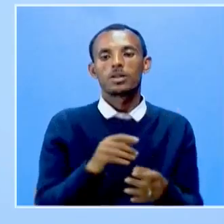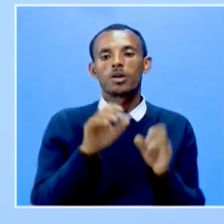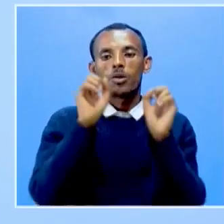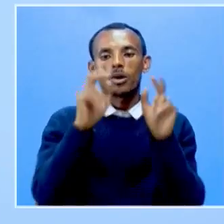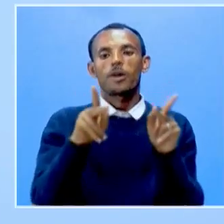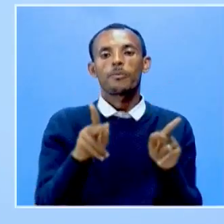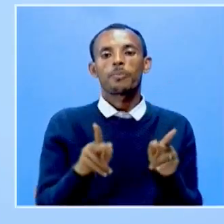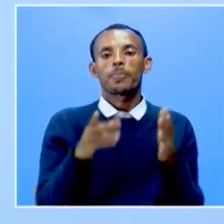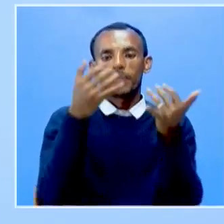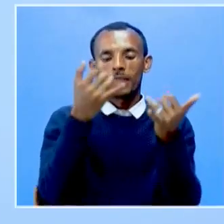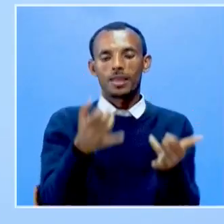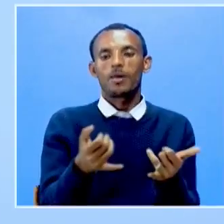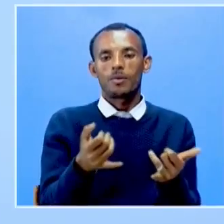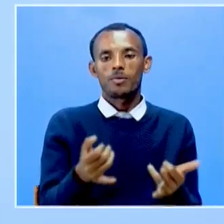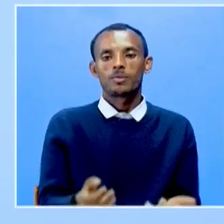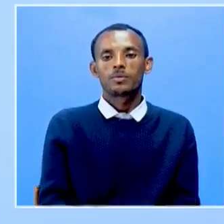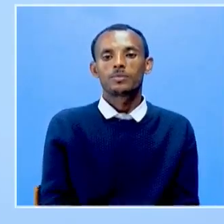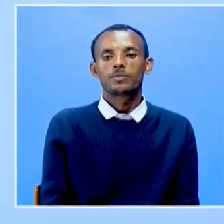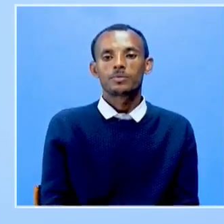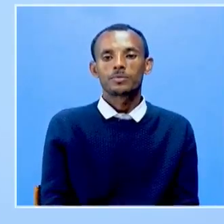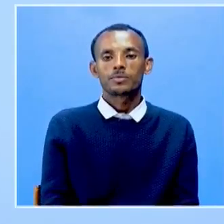Okay, now,